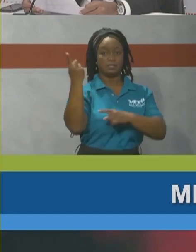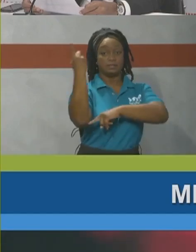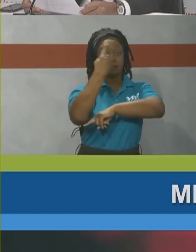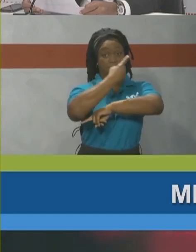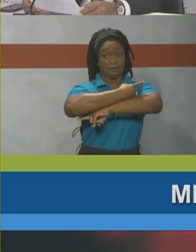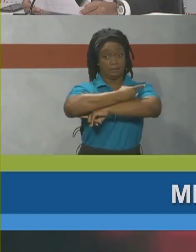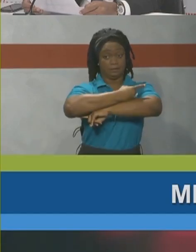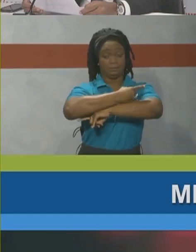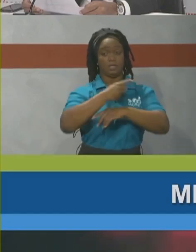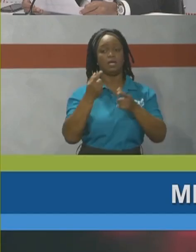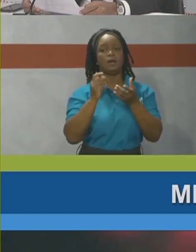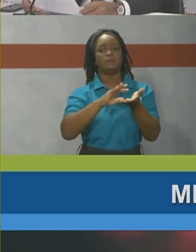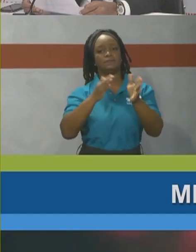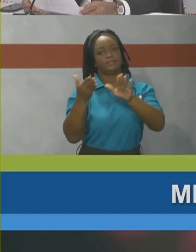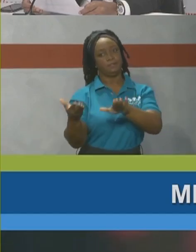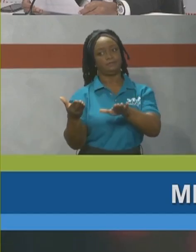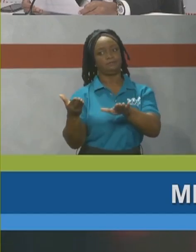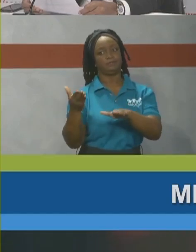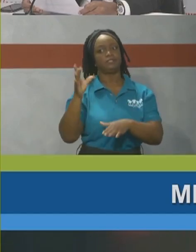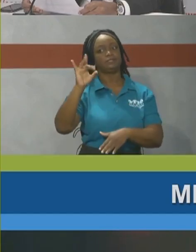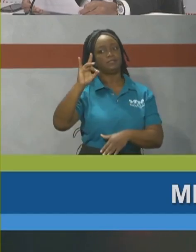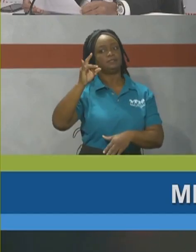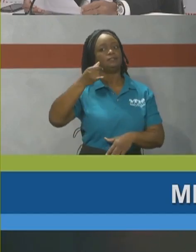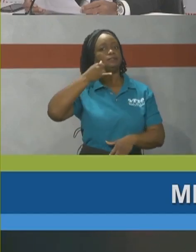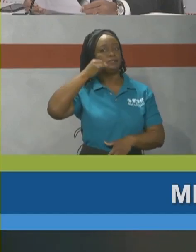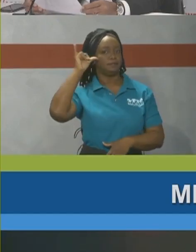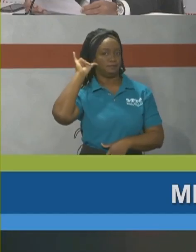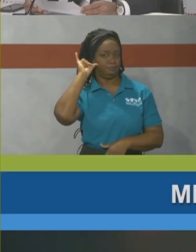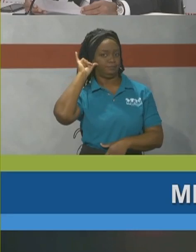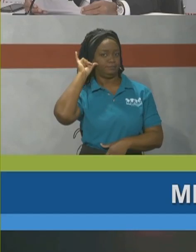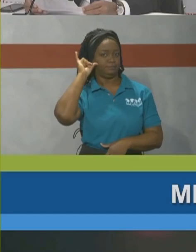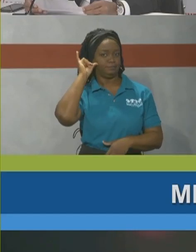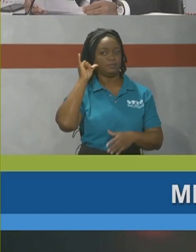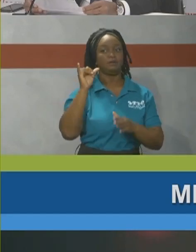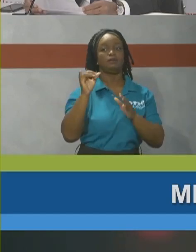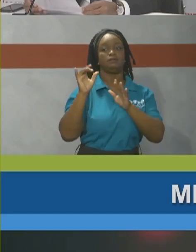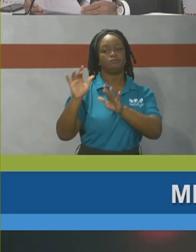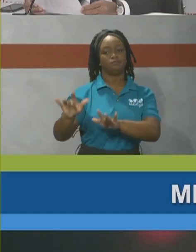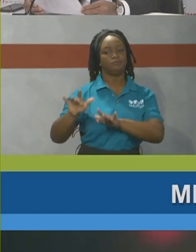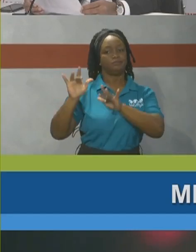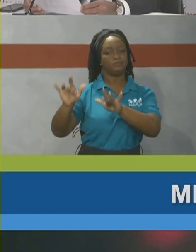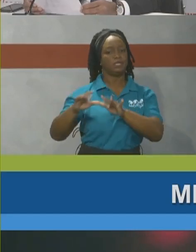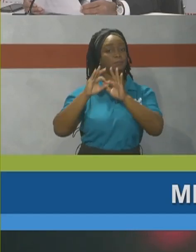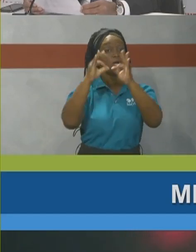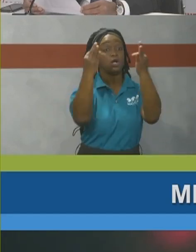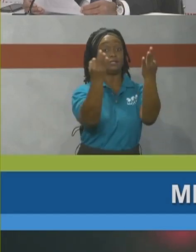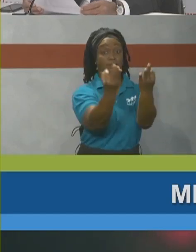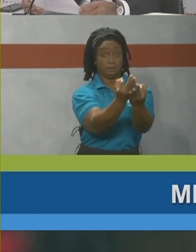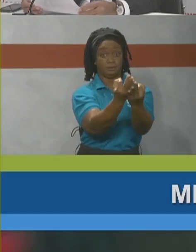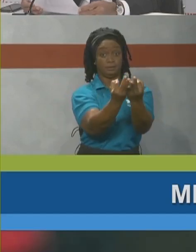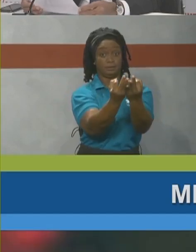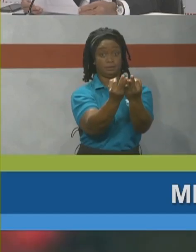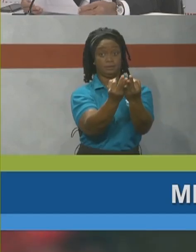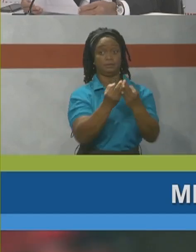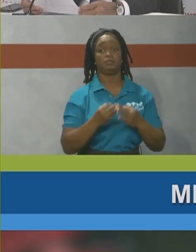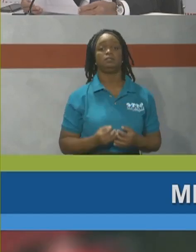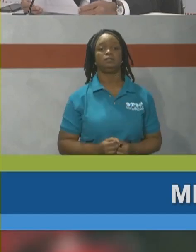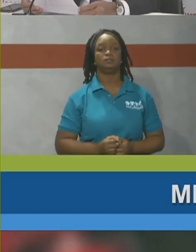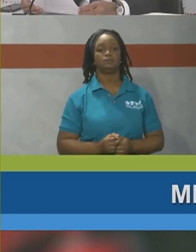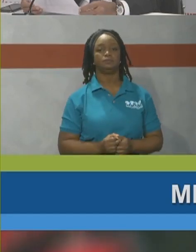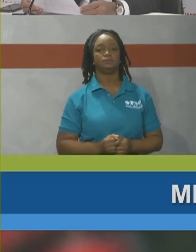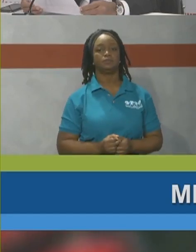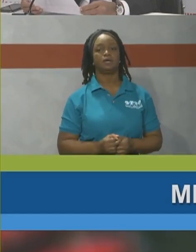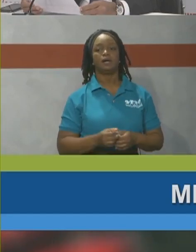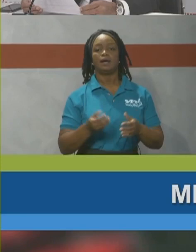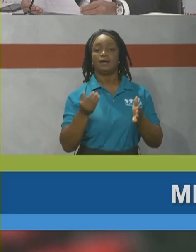of deaths, we reported 8 yesterday, and condolences to the families of all of those who would have lost loved ones during this time. And again, the